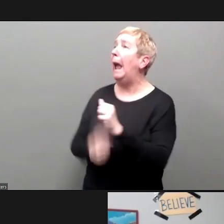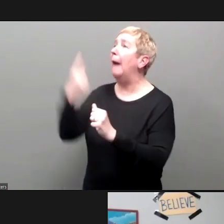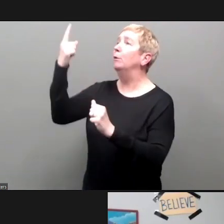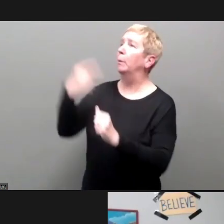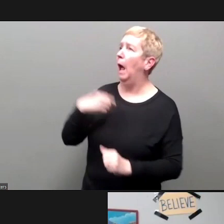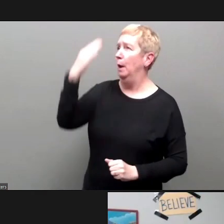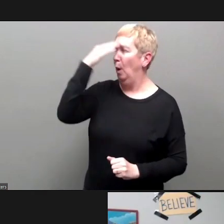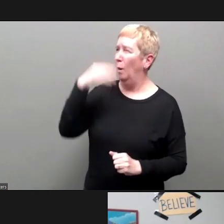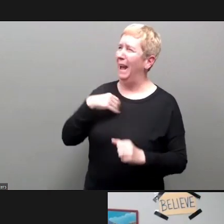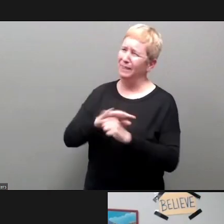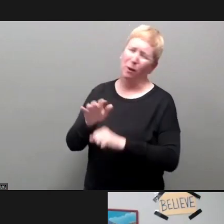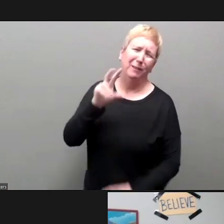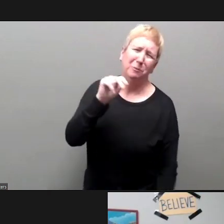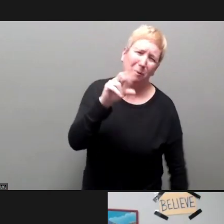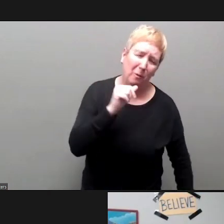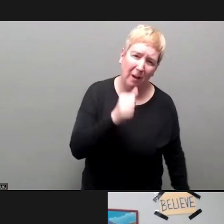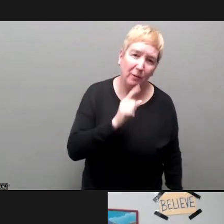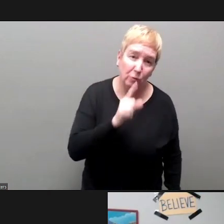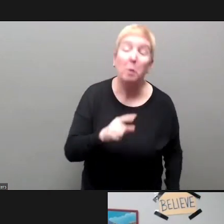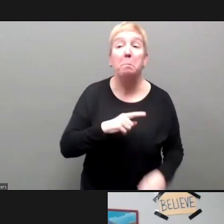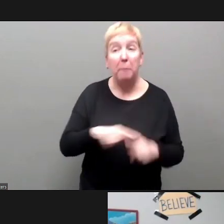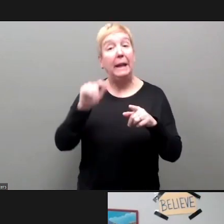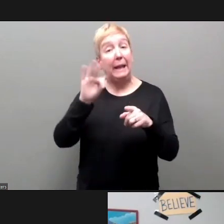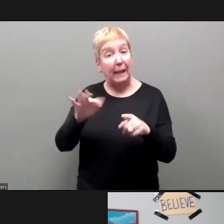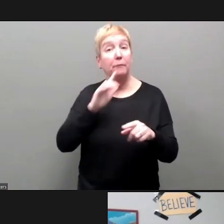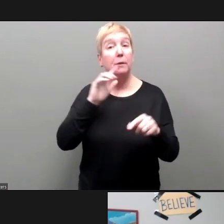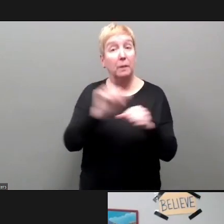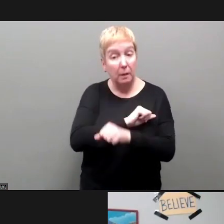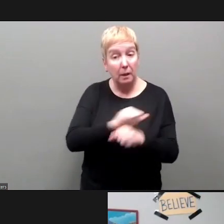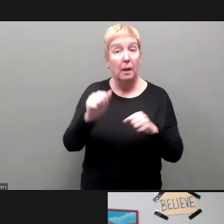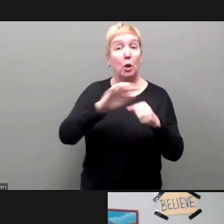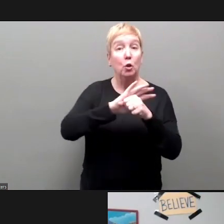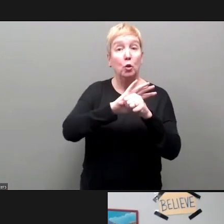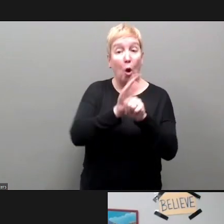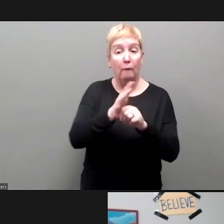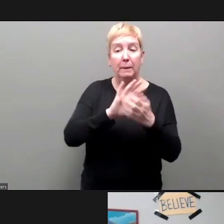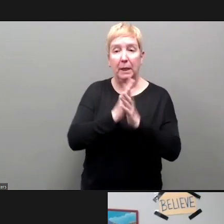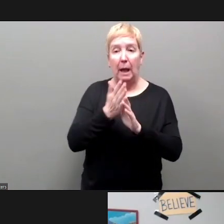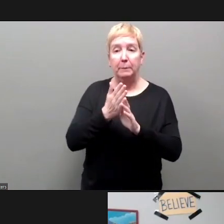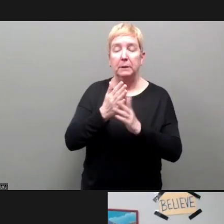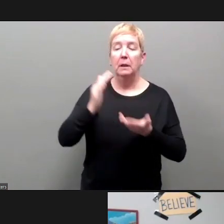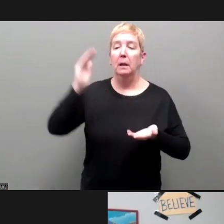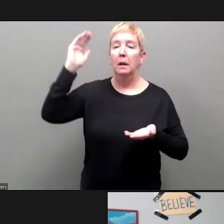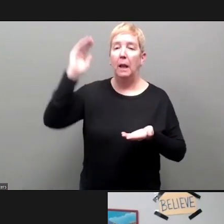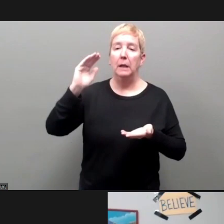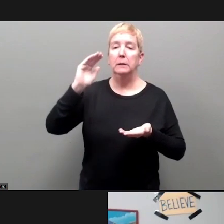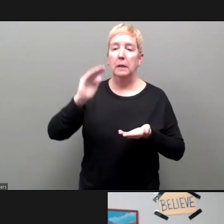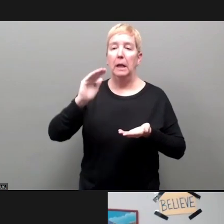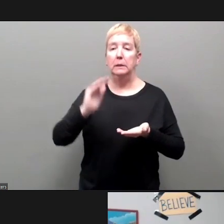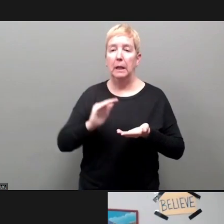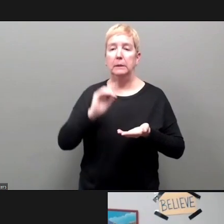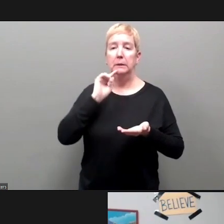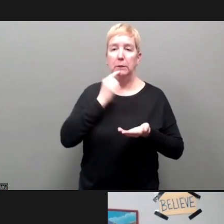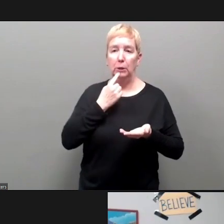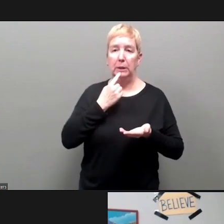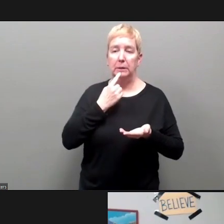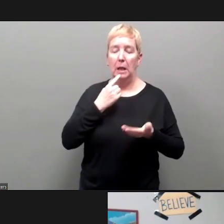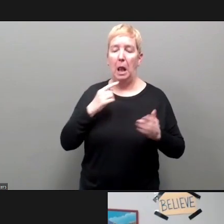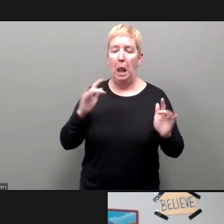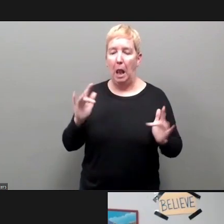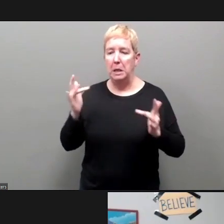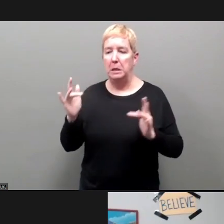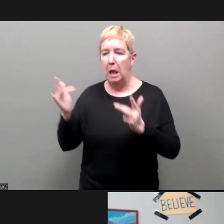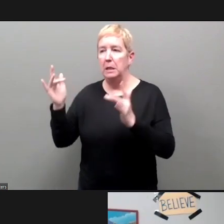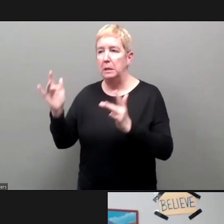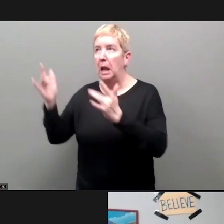evolve to a milder form of the virus, that would actually be a really, really good thing. I mean, we don't have, press